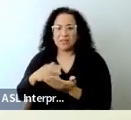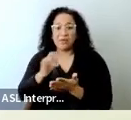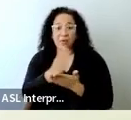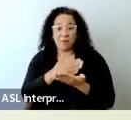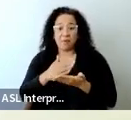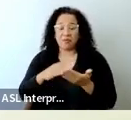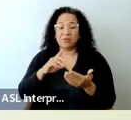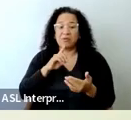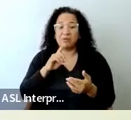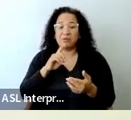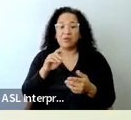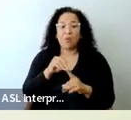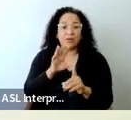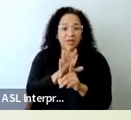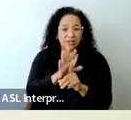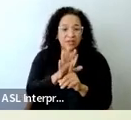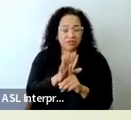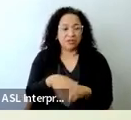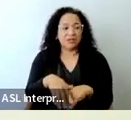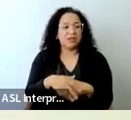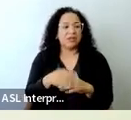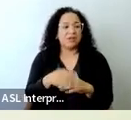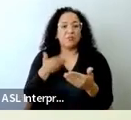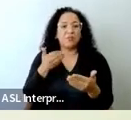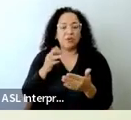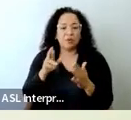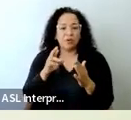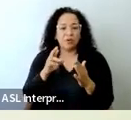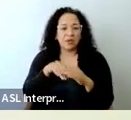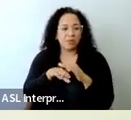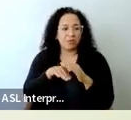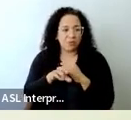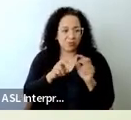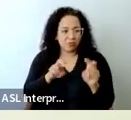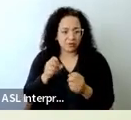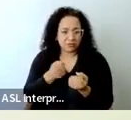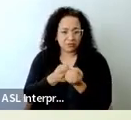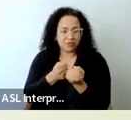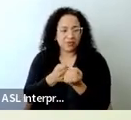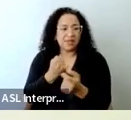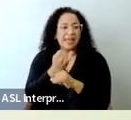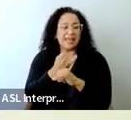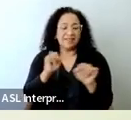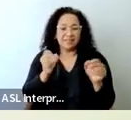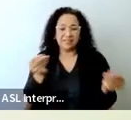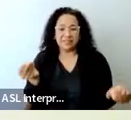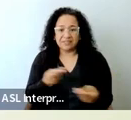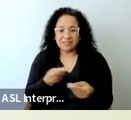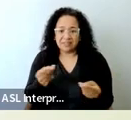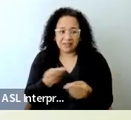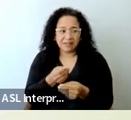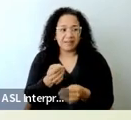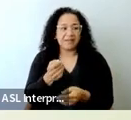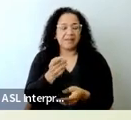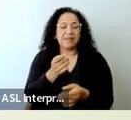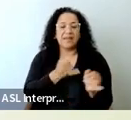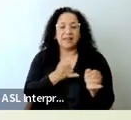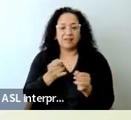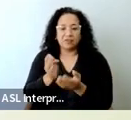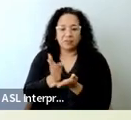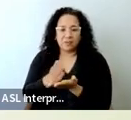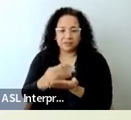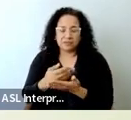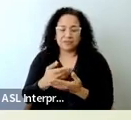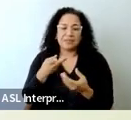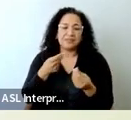are orientation, pre-enrollment transition supports, independent facilitator, individual budgets,